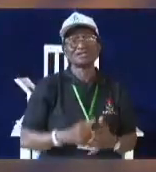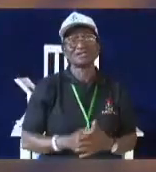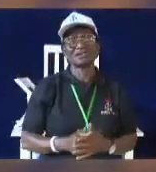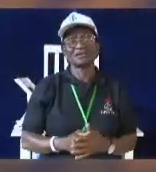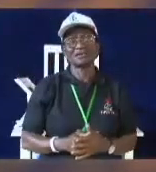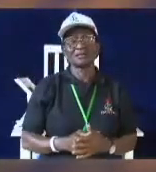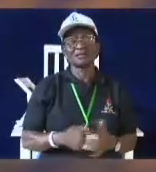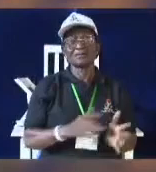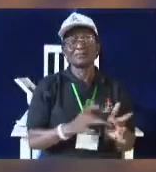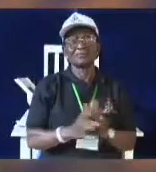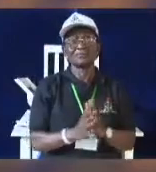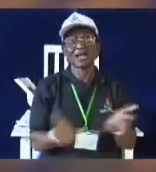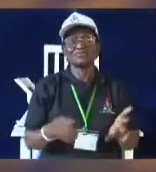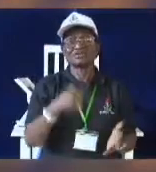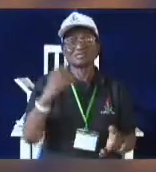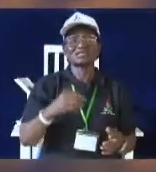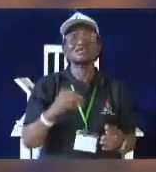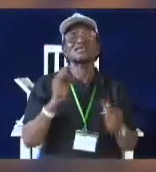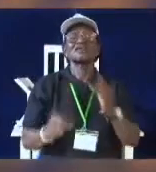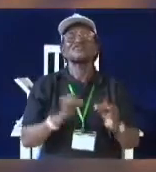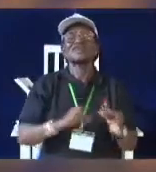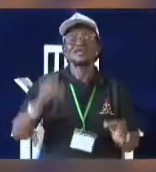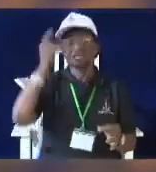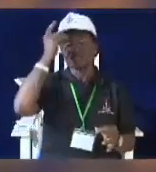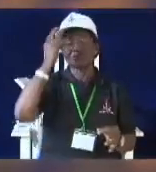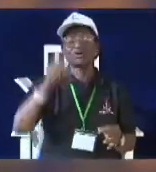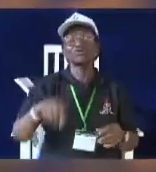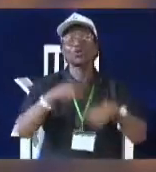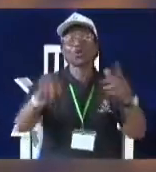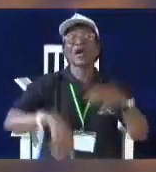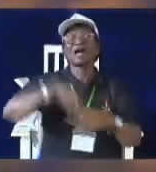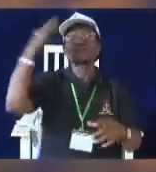The Bible says if a demon goes out of a man,